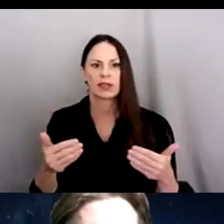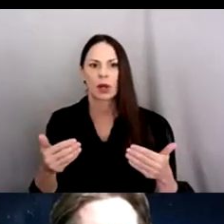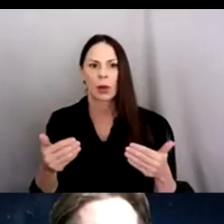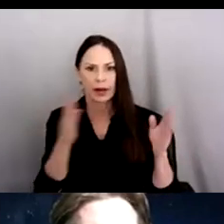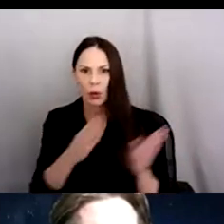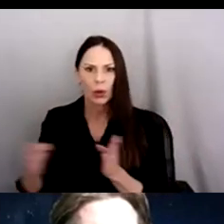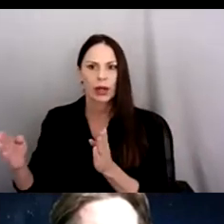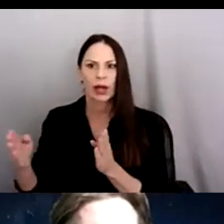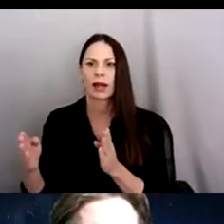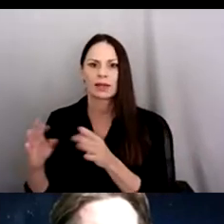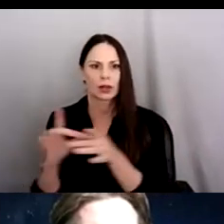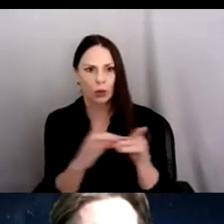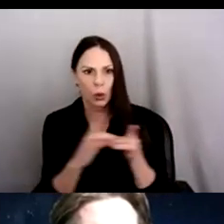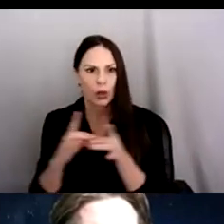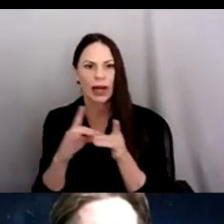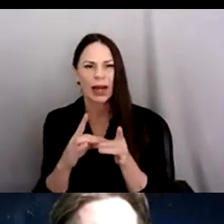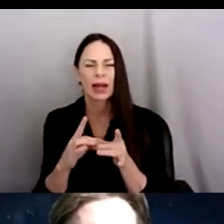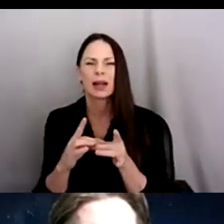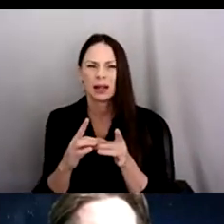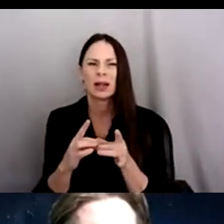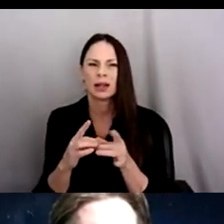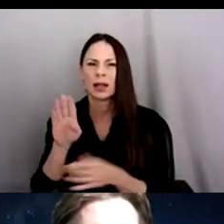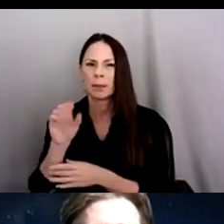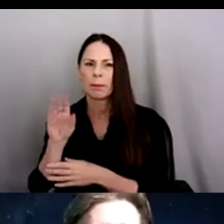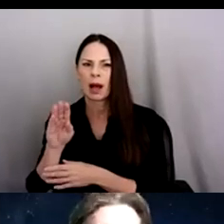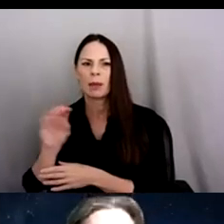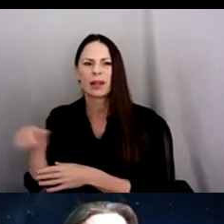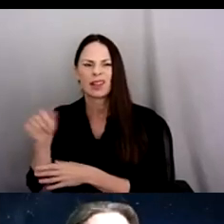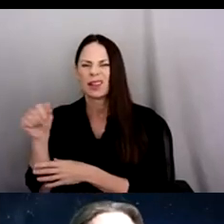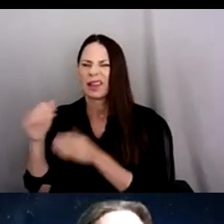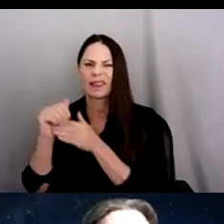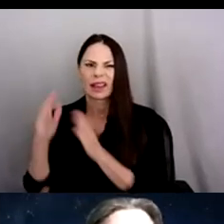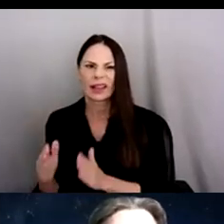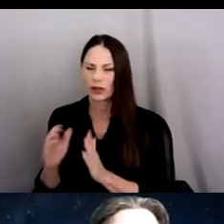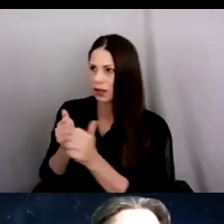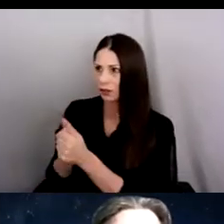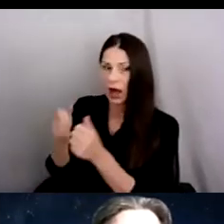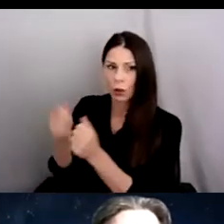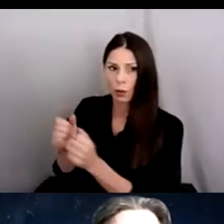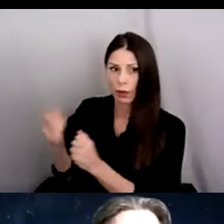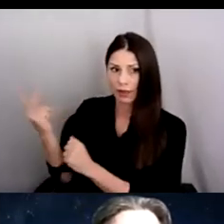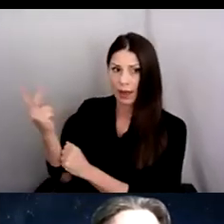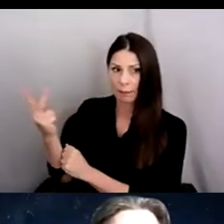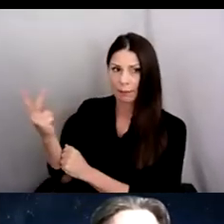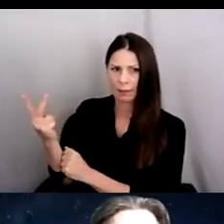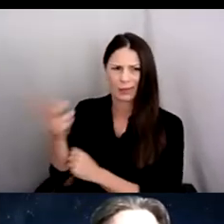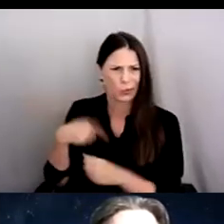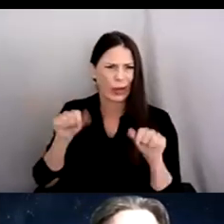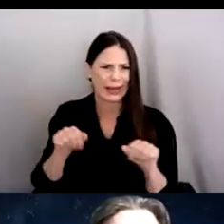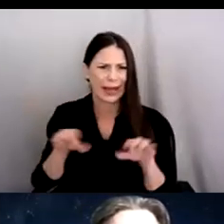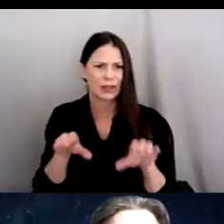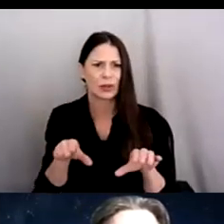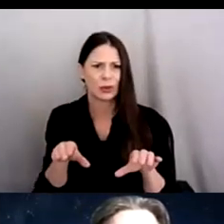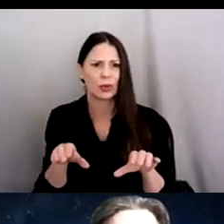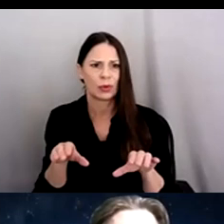Raquel, our leaders. Let's follow up with them and see if we could do this. I think that's something that's 100% manageable by us. And then